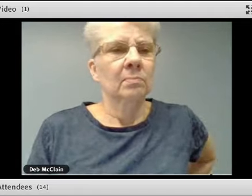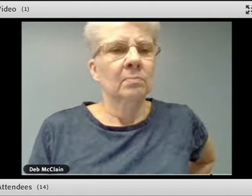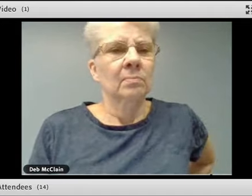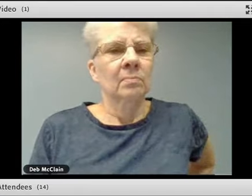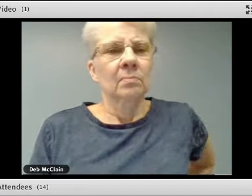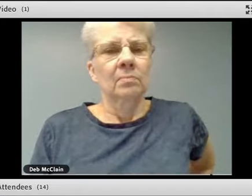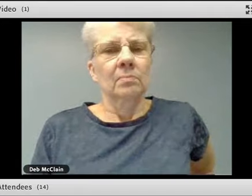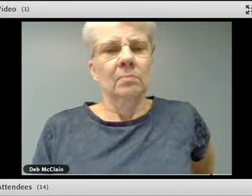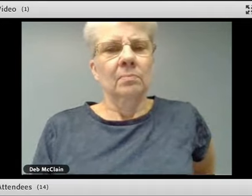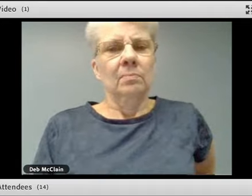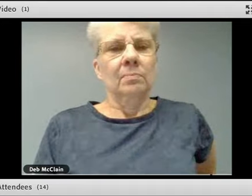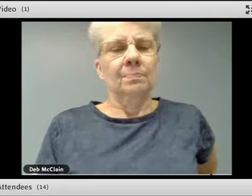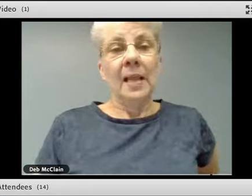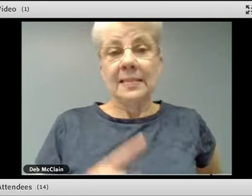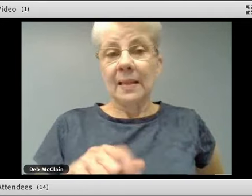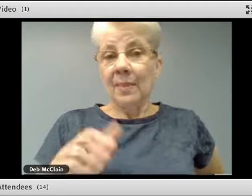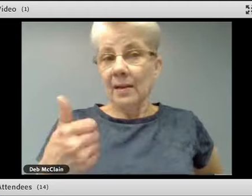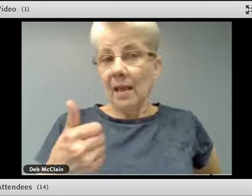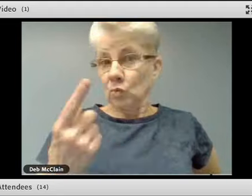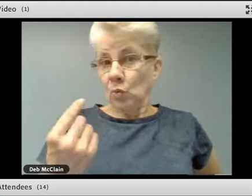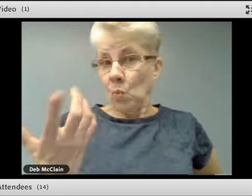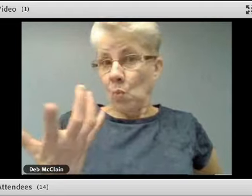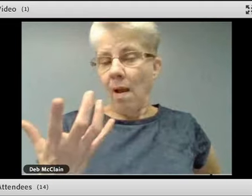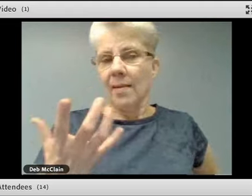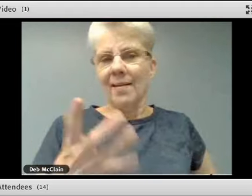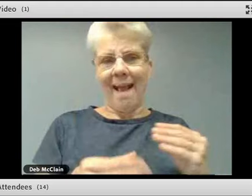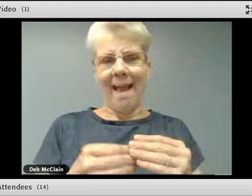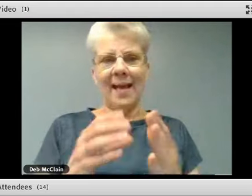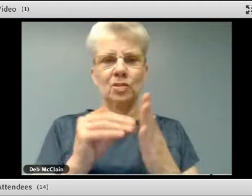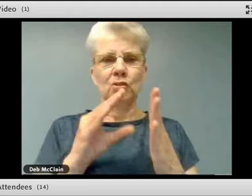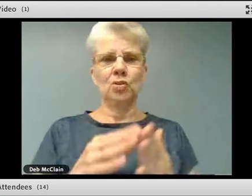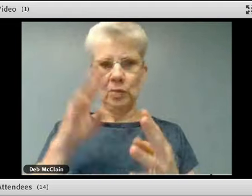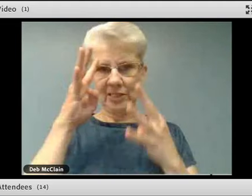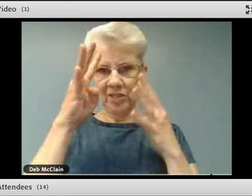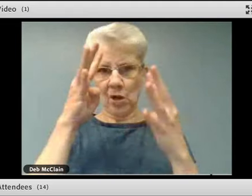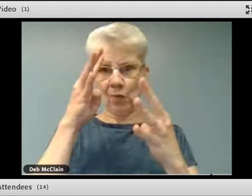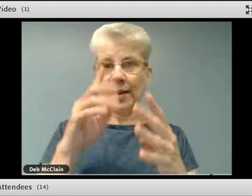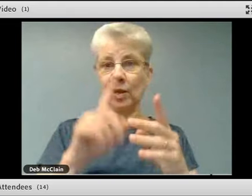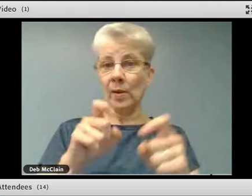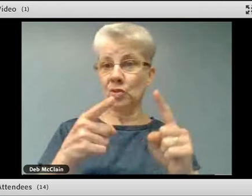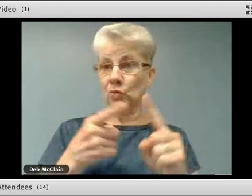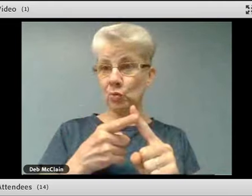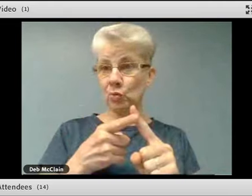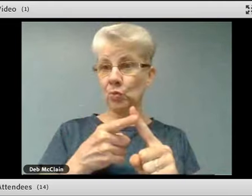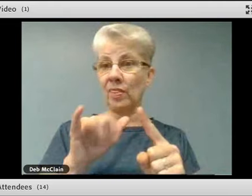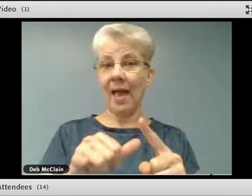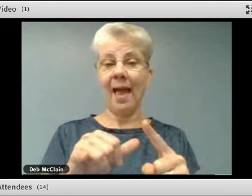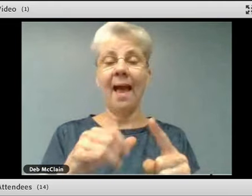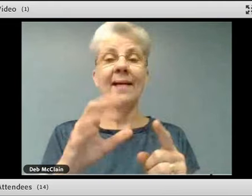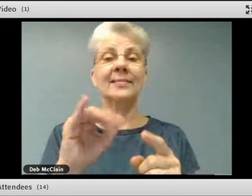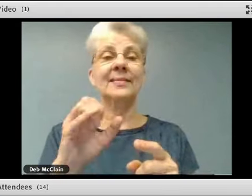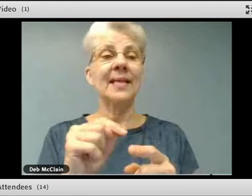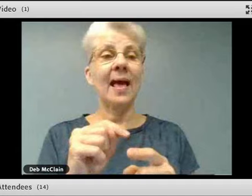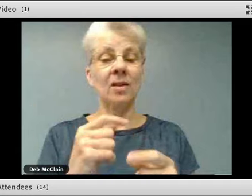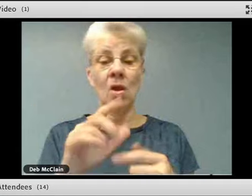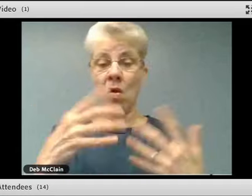Something else you can do is add student-generated questions to a set. So after a student analyzes the